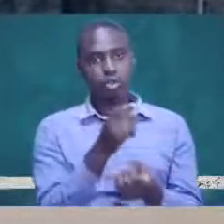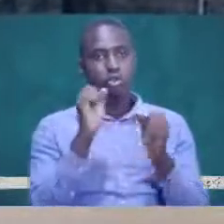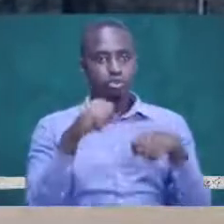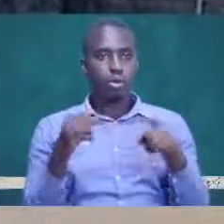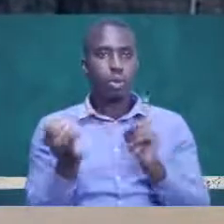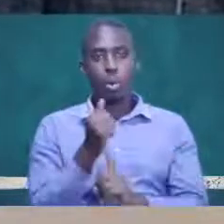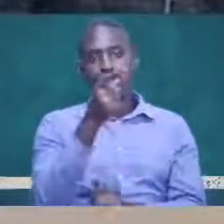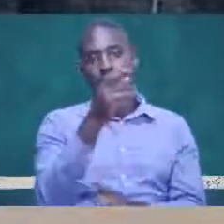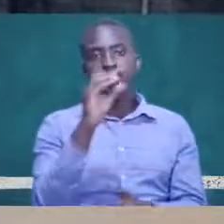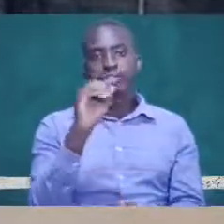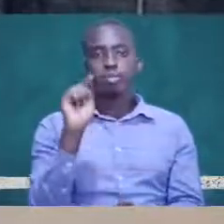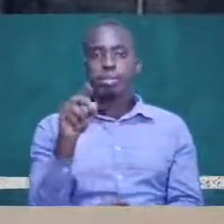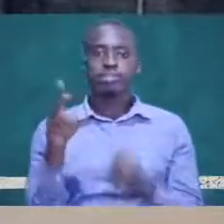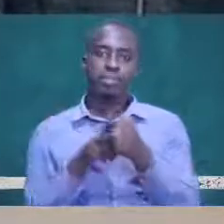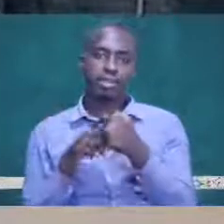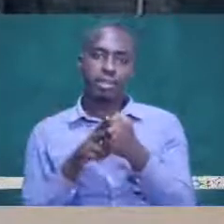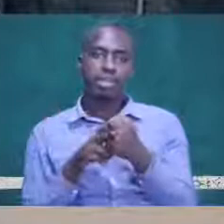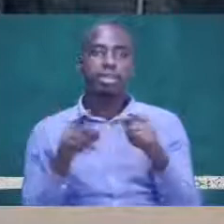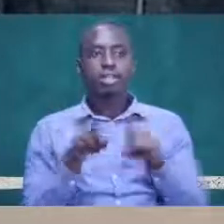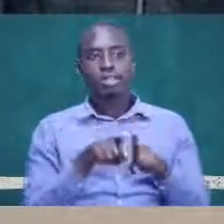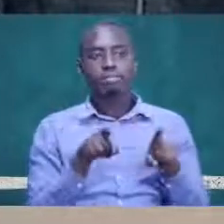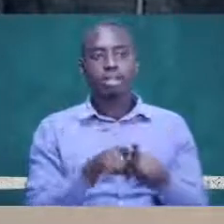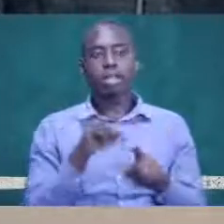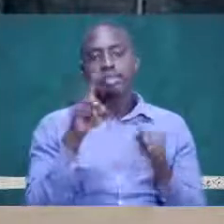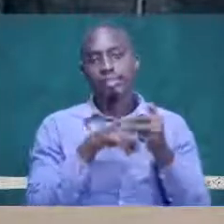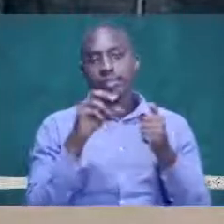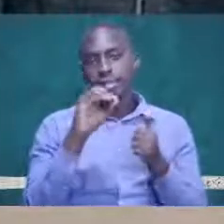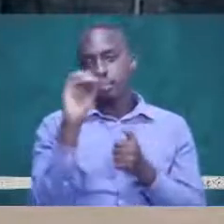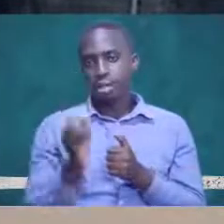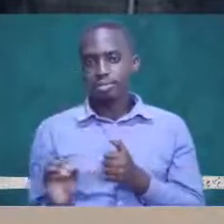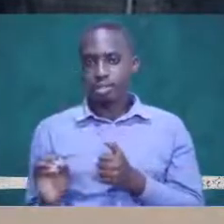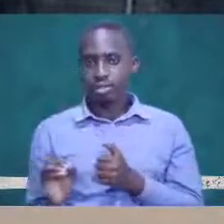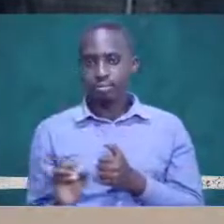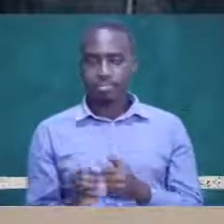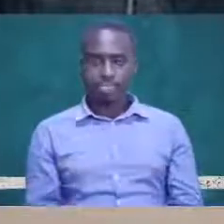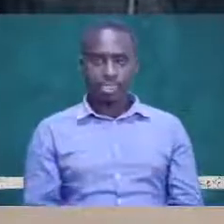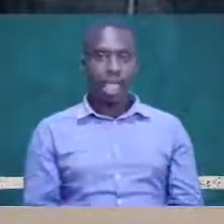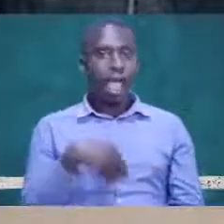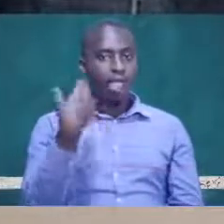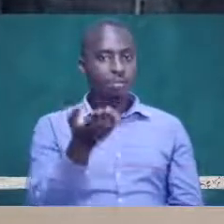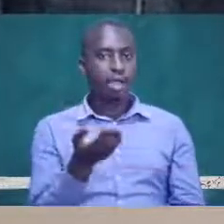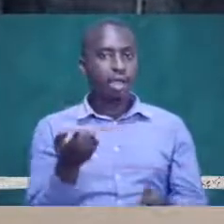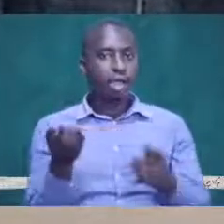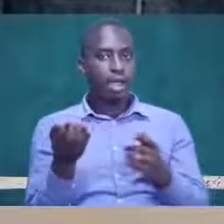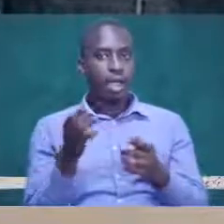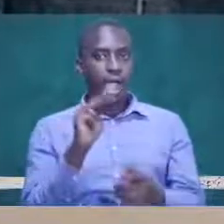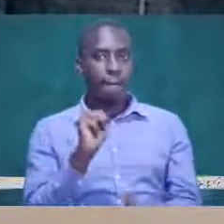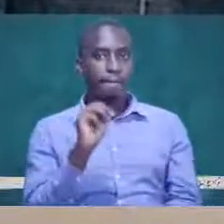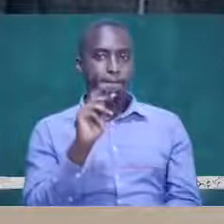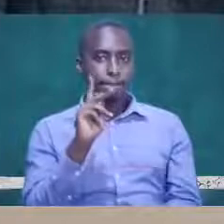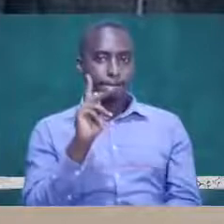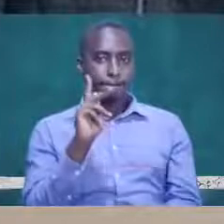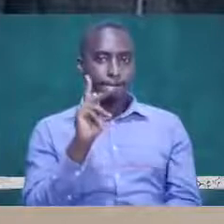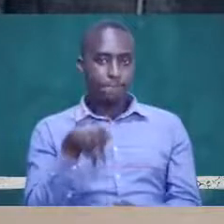it will be 0.7, which is the same as 70%. Now, given that our marginal propensity, we are given